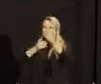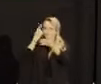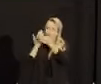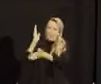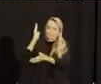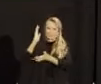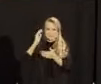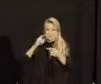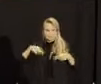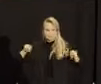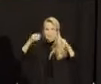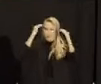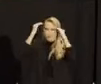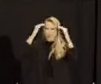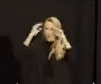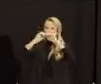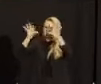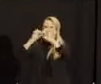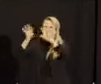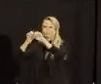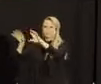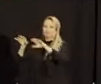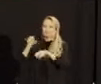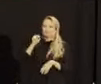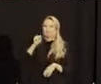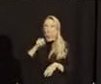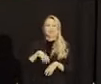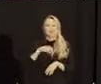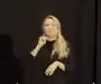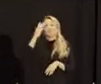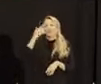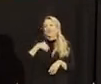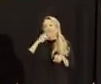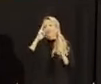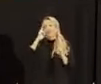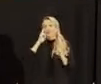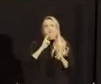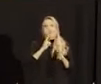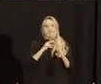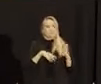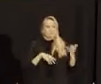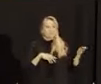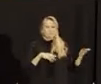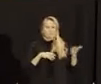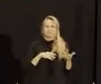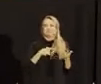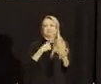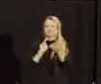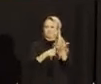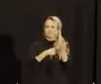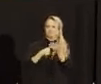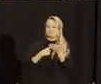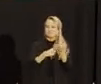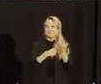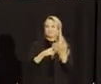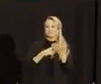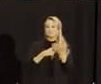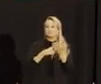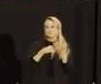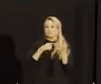come. We were so honored to have her come and have a panel discussion with our own Carly Fahey up here as a keynote.